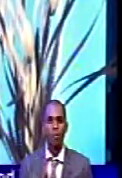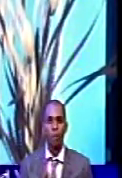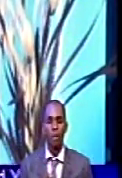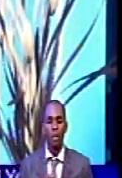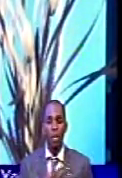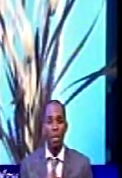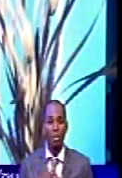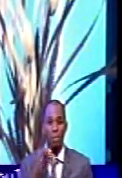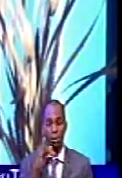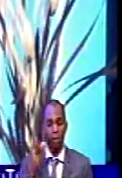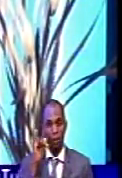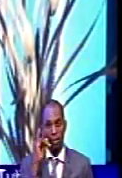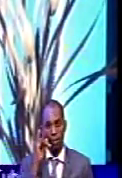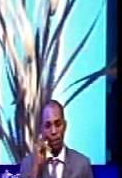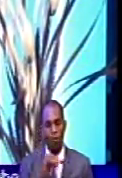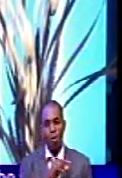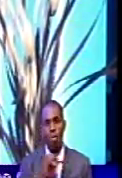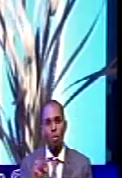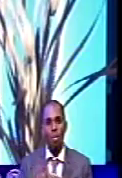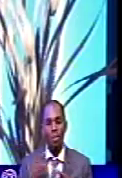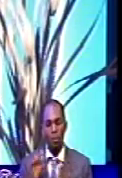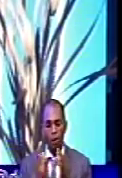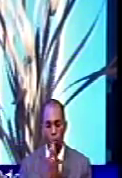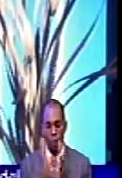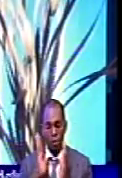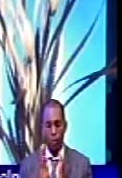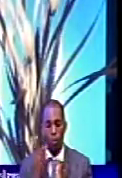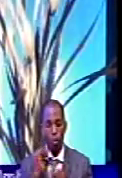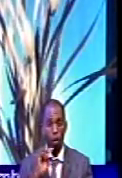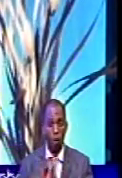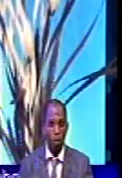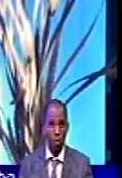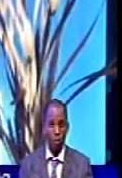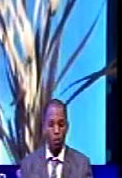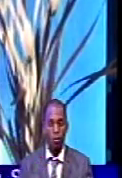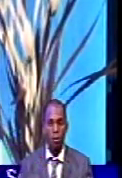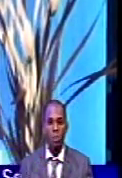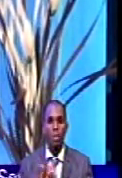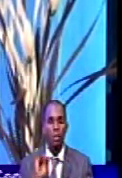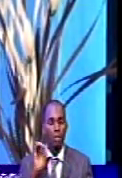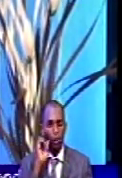Amen. The next testifier before we go to online.